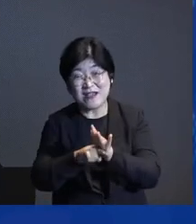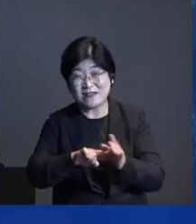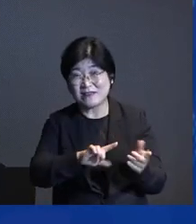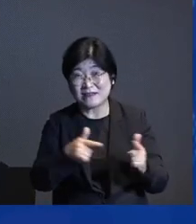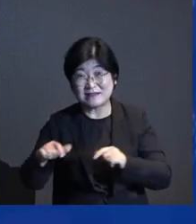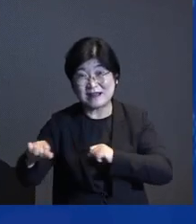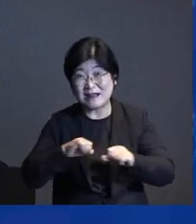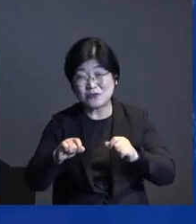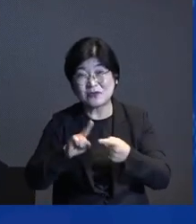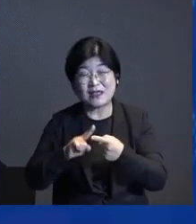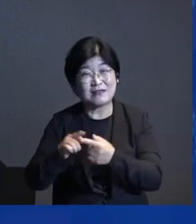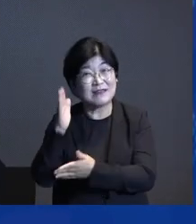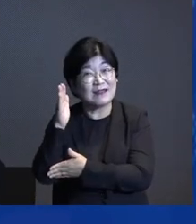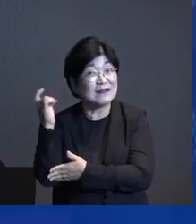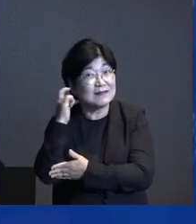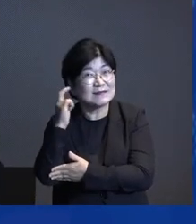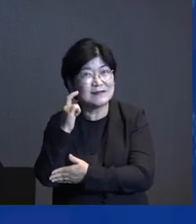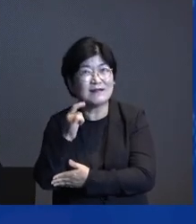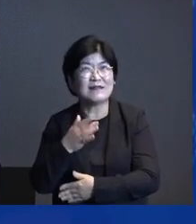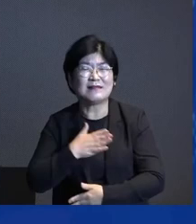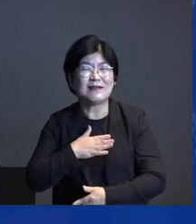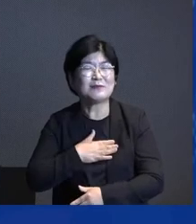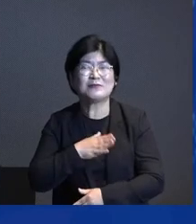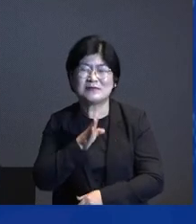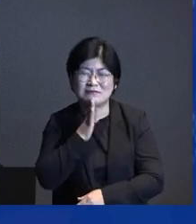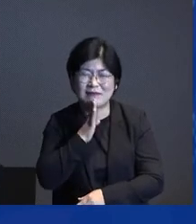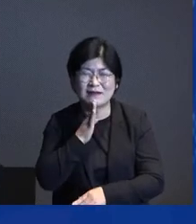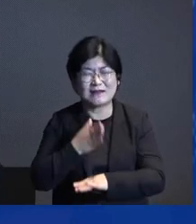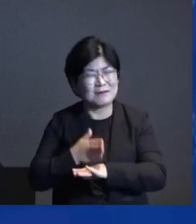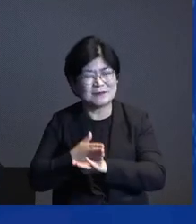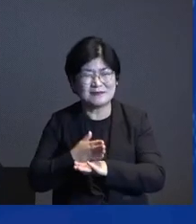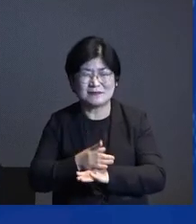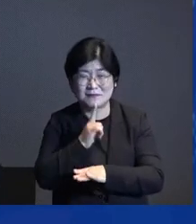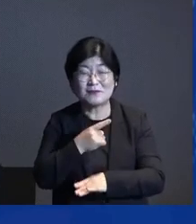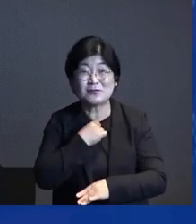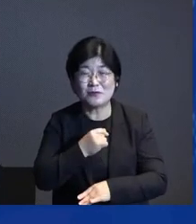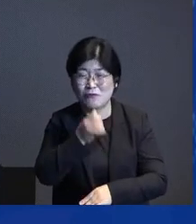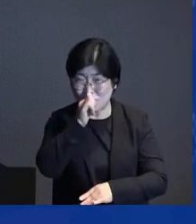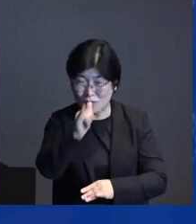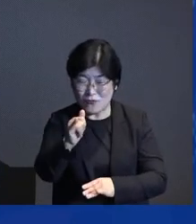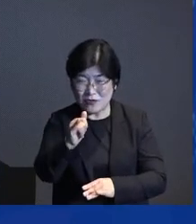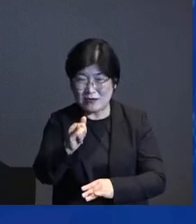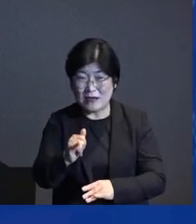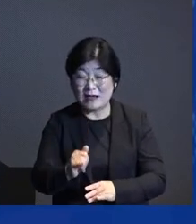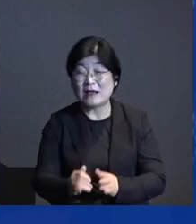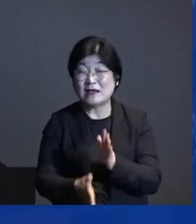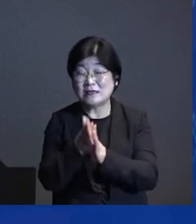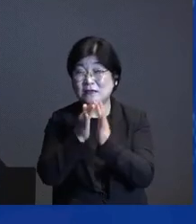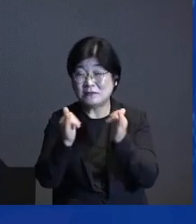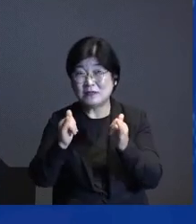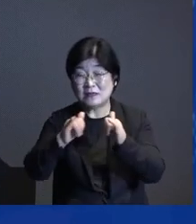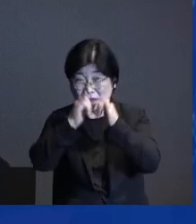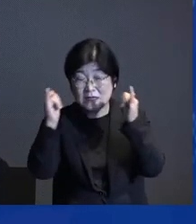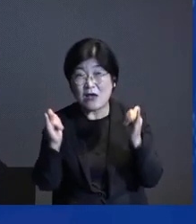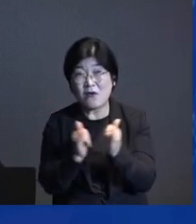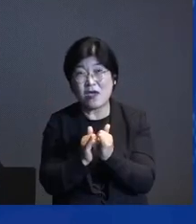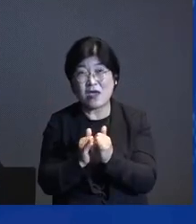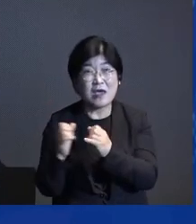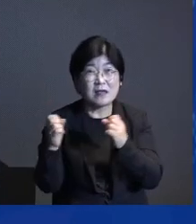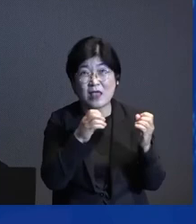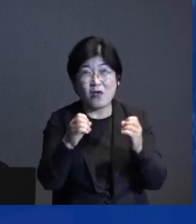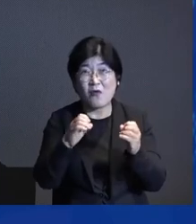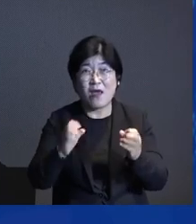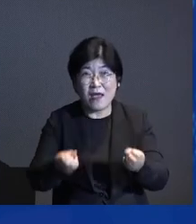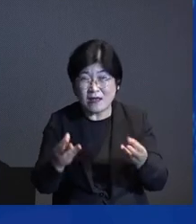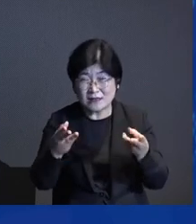once again, Professor Park, for moderating the sessions, and also the panelists for sharing their projects as well.